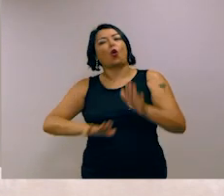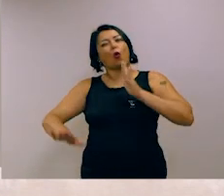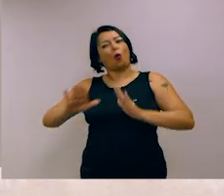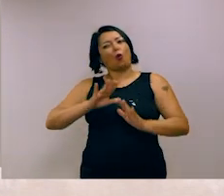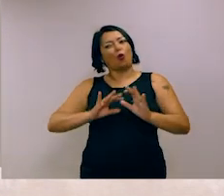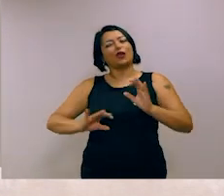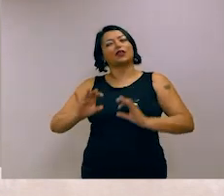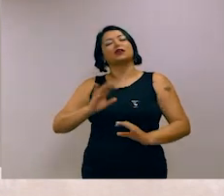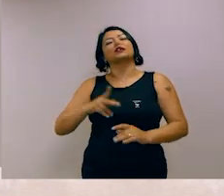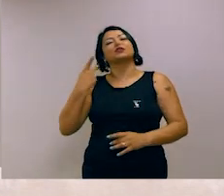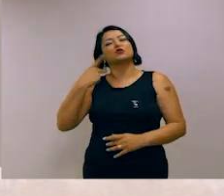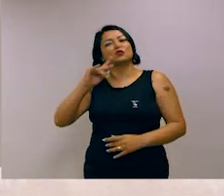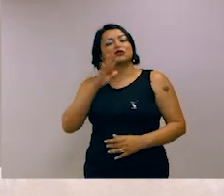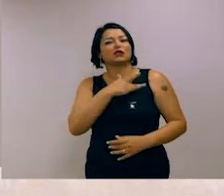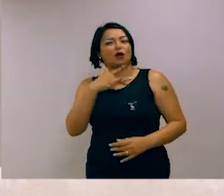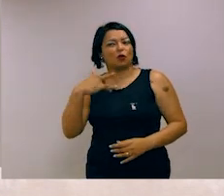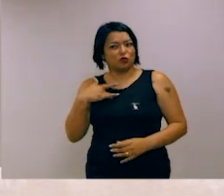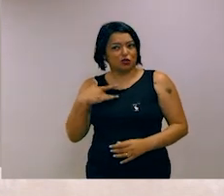Now I will ask you to vote.